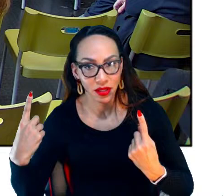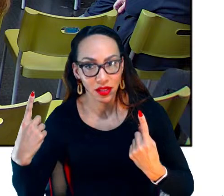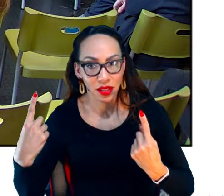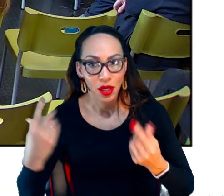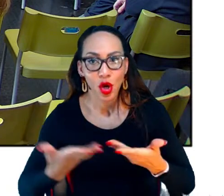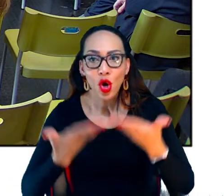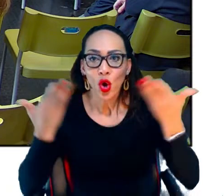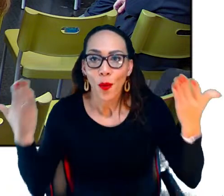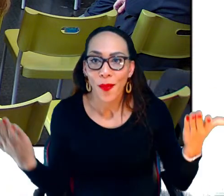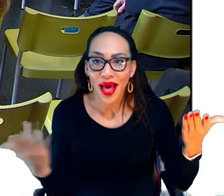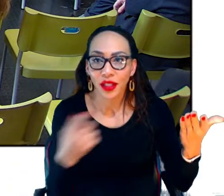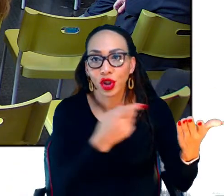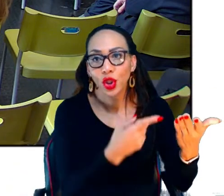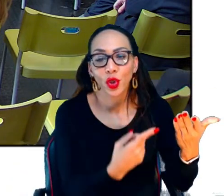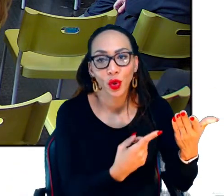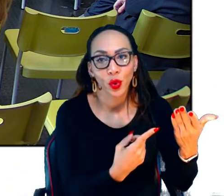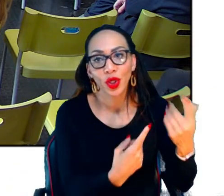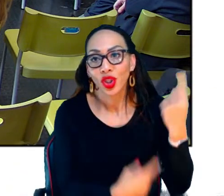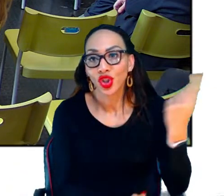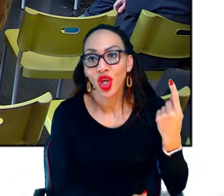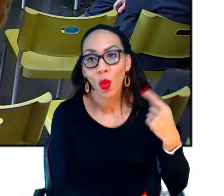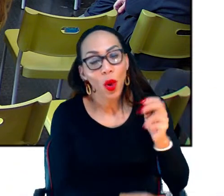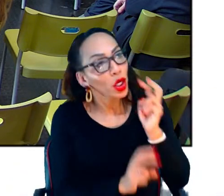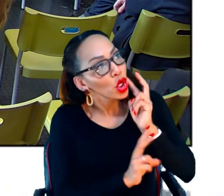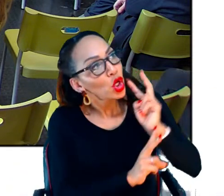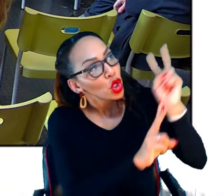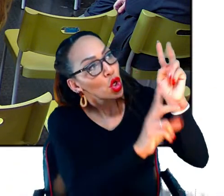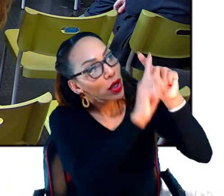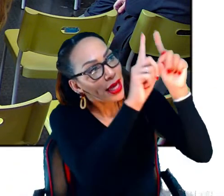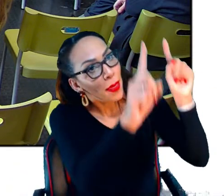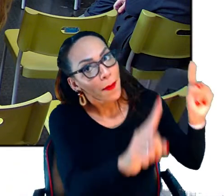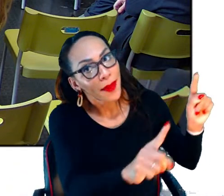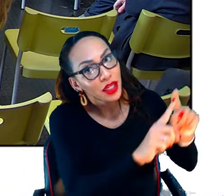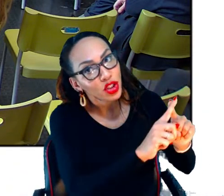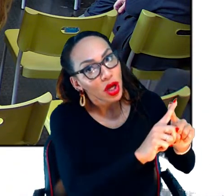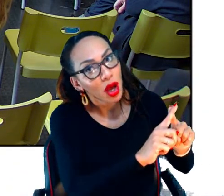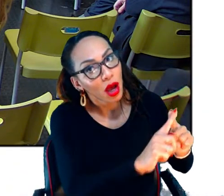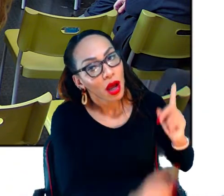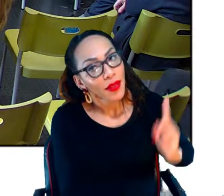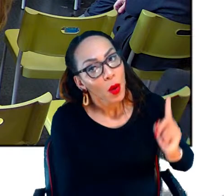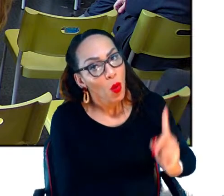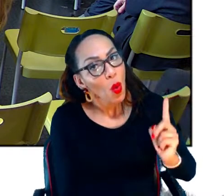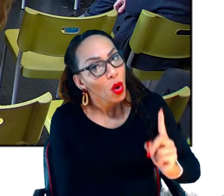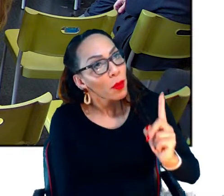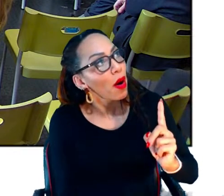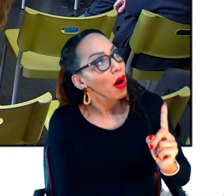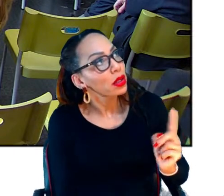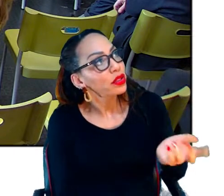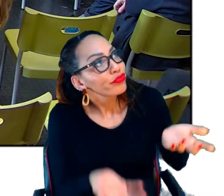about, but then the process for me is important. So.